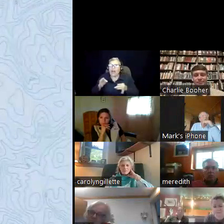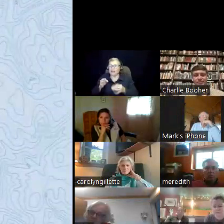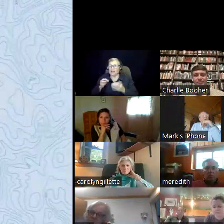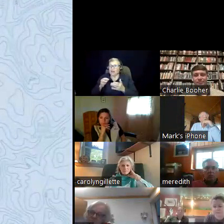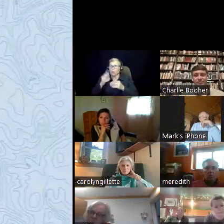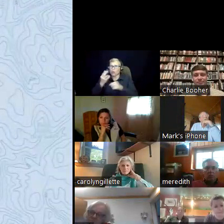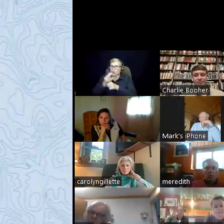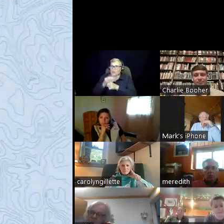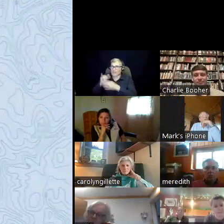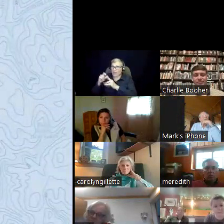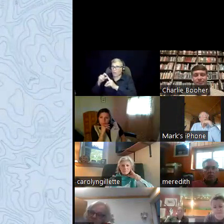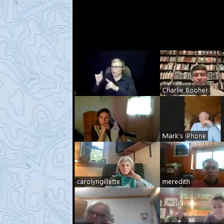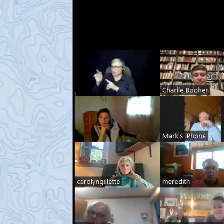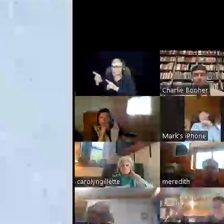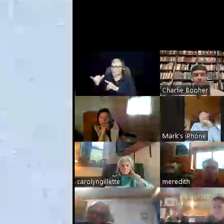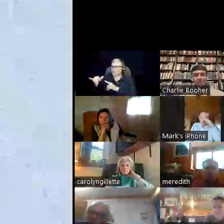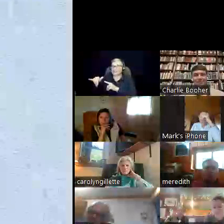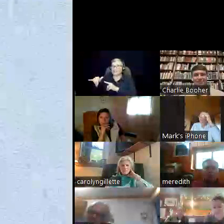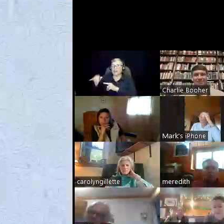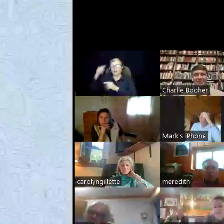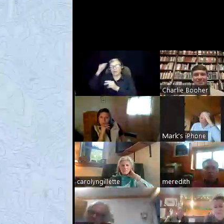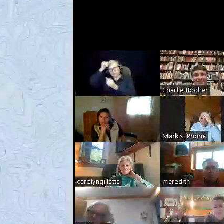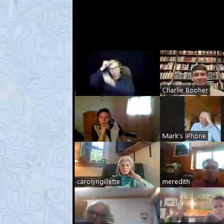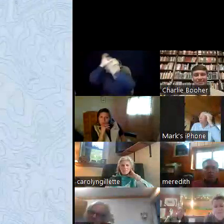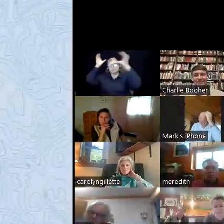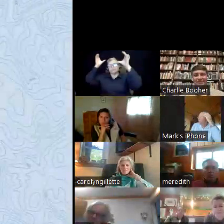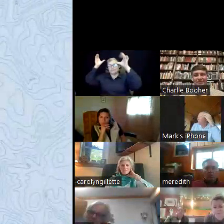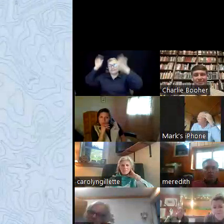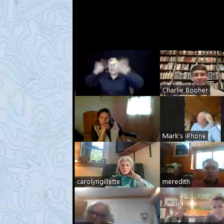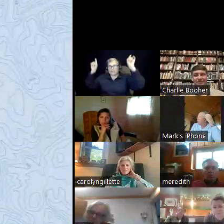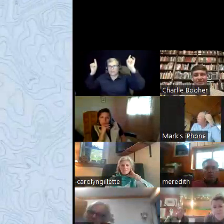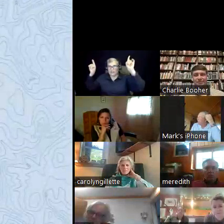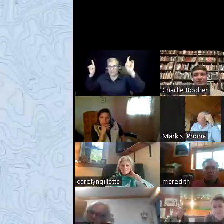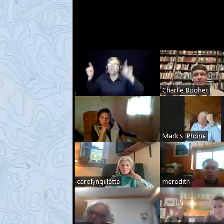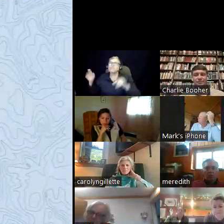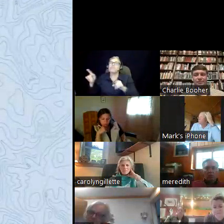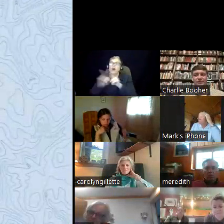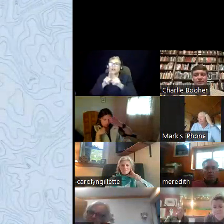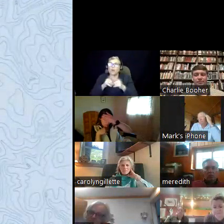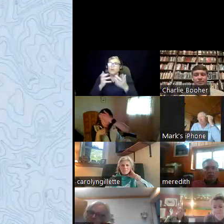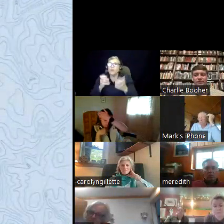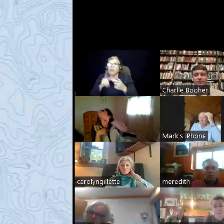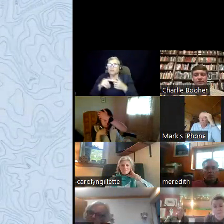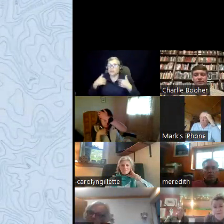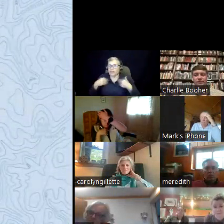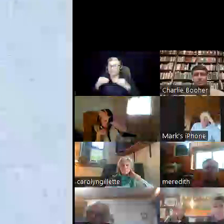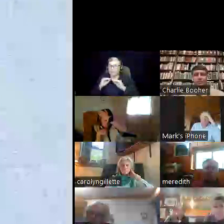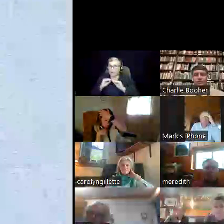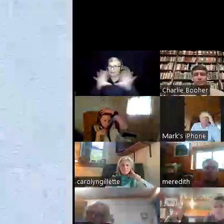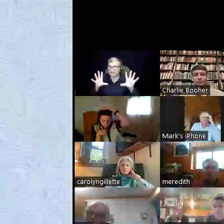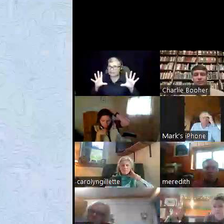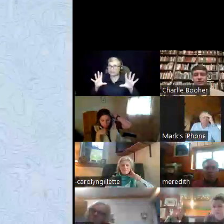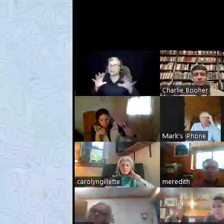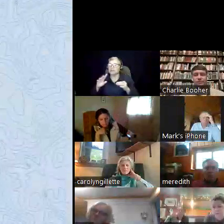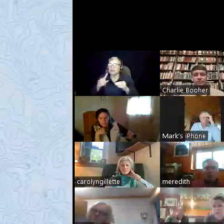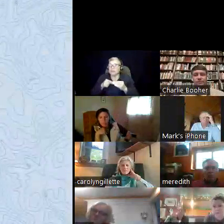word, so we're just trying to leave it out of statute altogether, as well as rope in the stipulation of removing edible portions